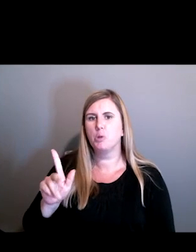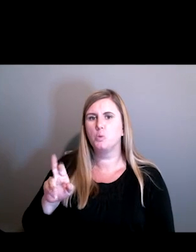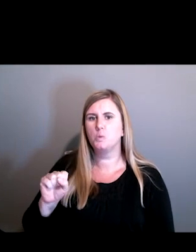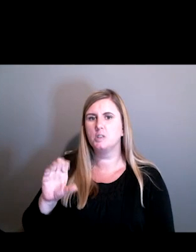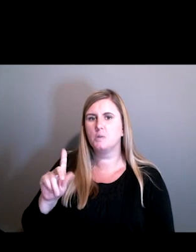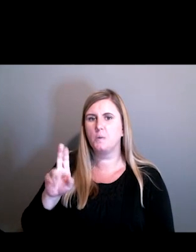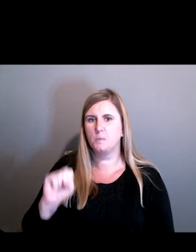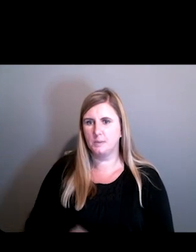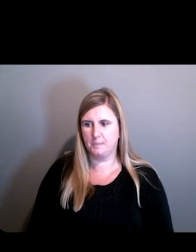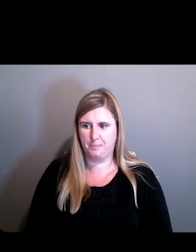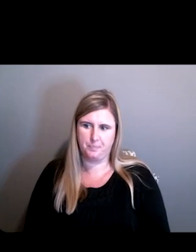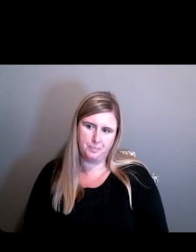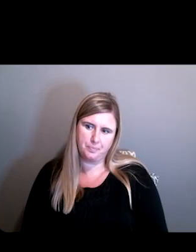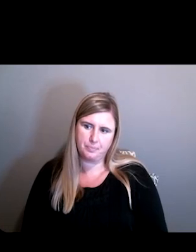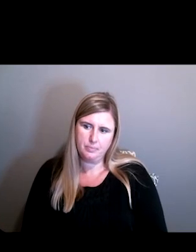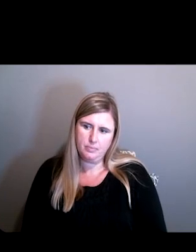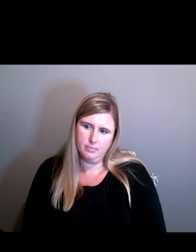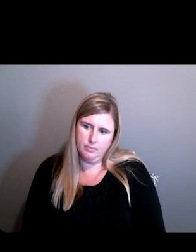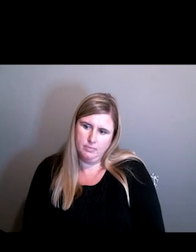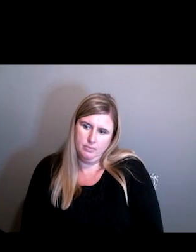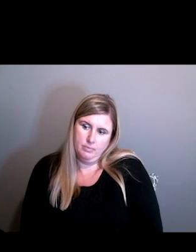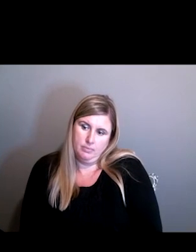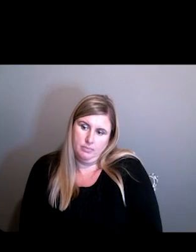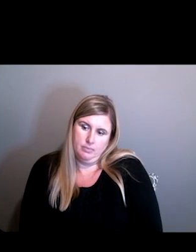Nice giving. Here's some Blue's Clues.